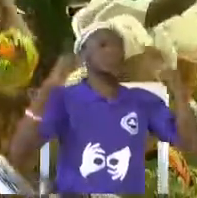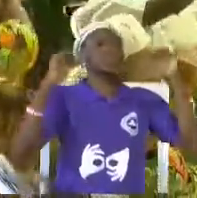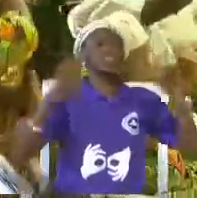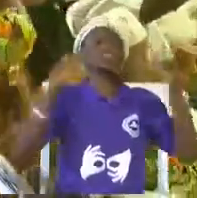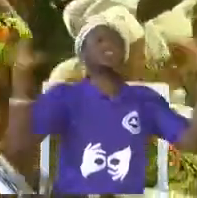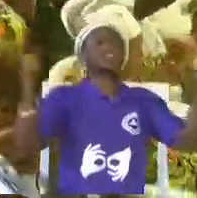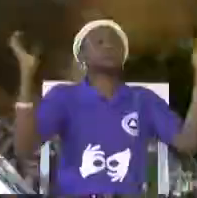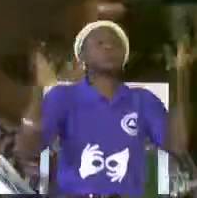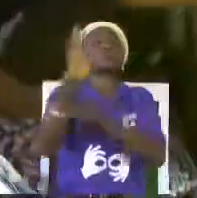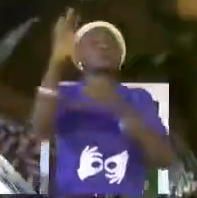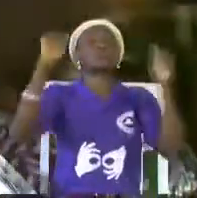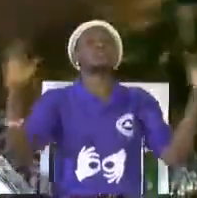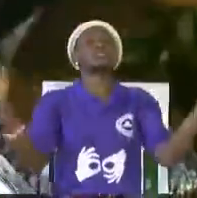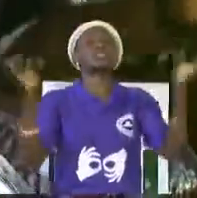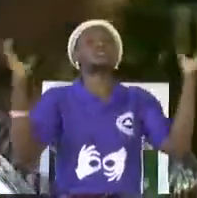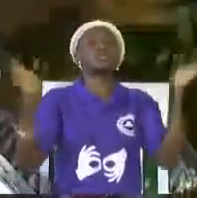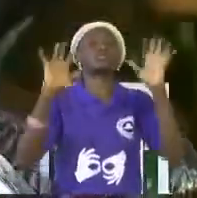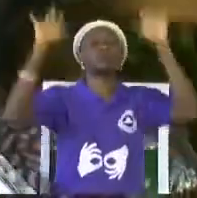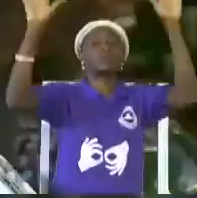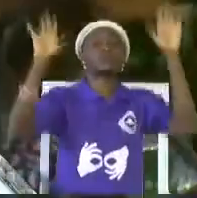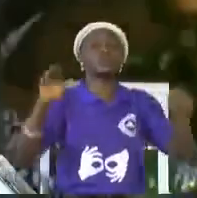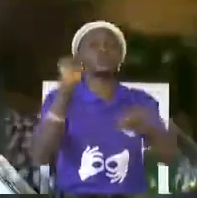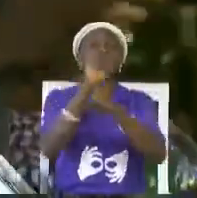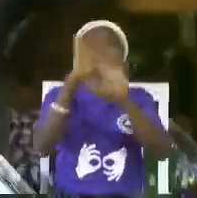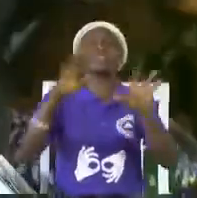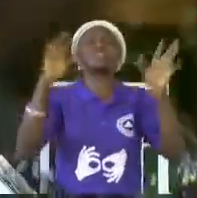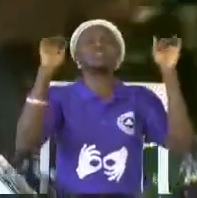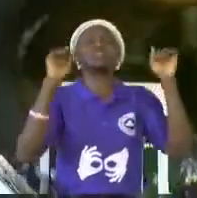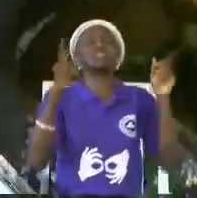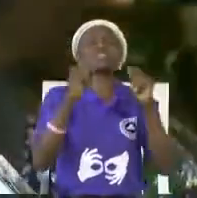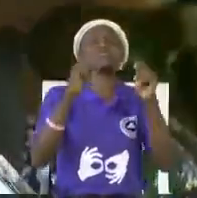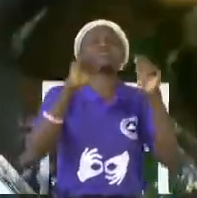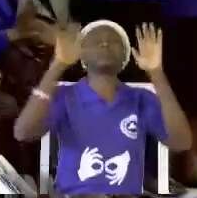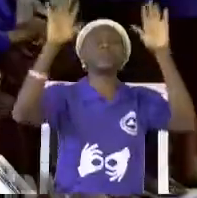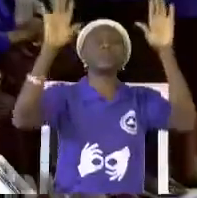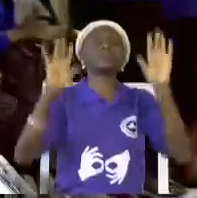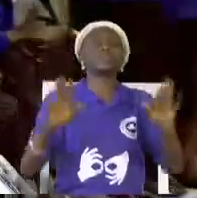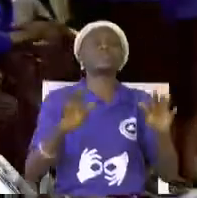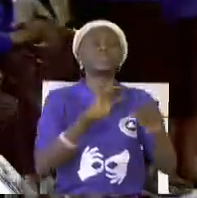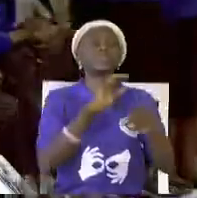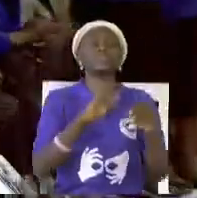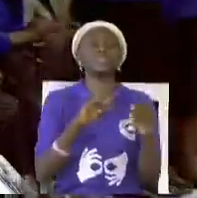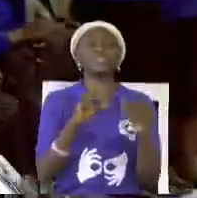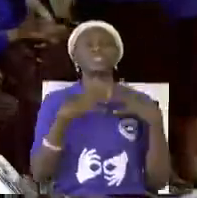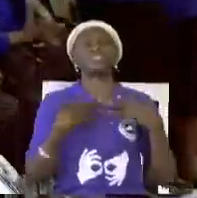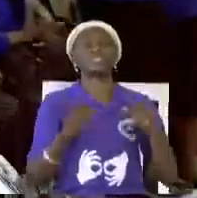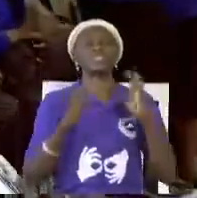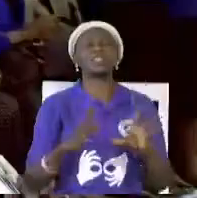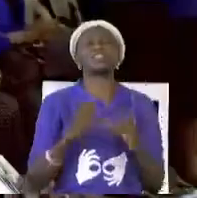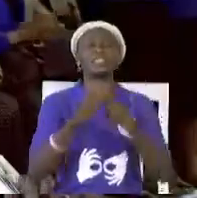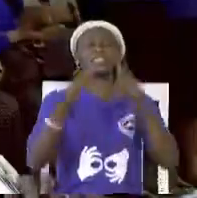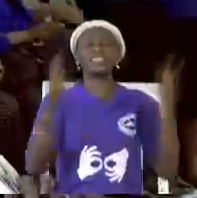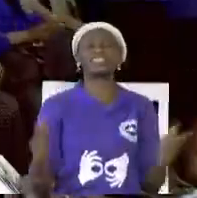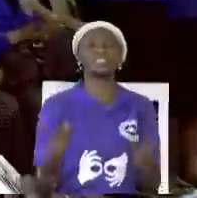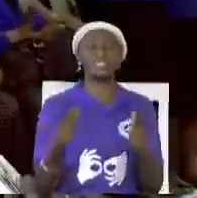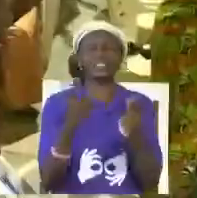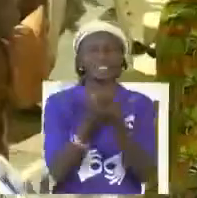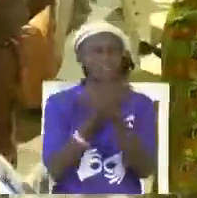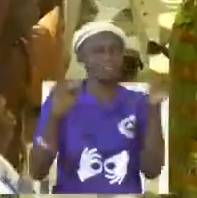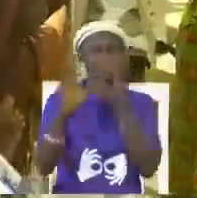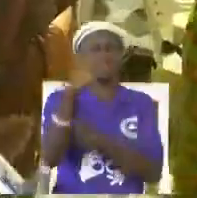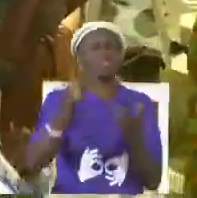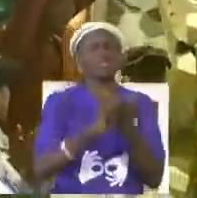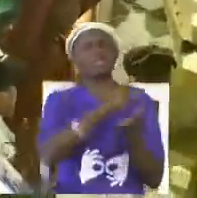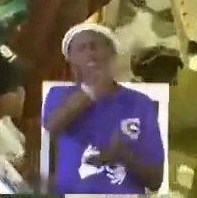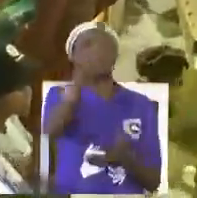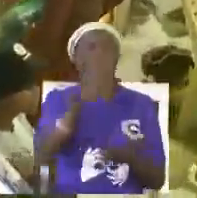you celebrate the miracle worker, the mighty healer, the great deliverer, the Lord that has never